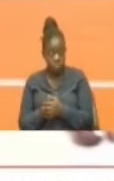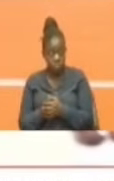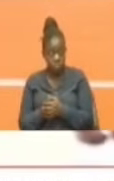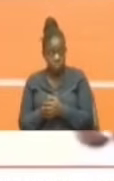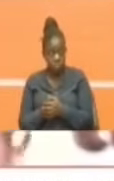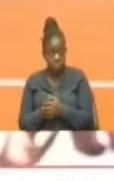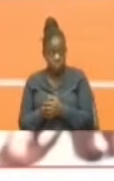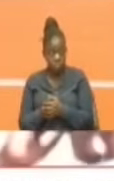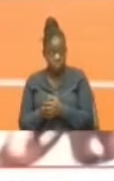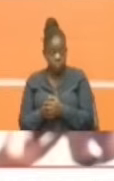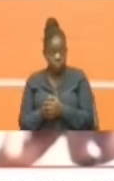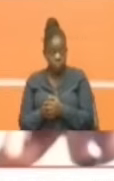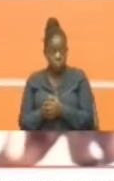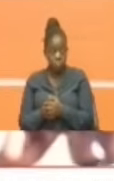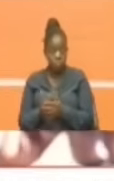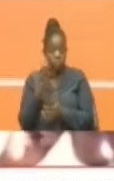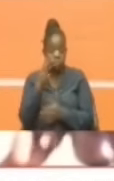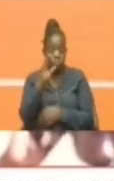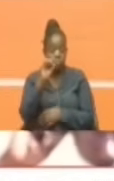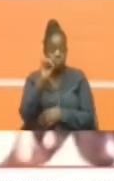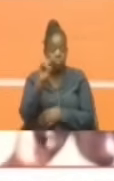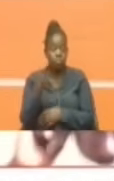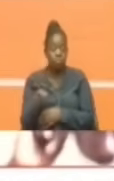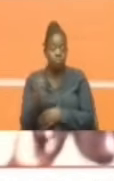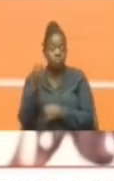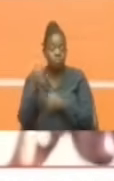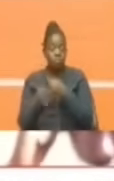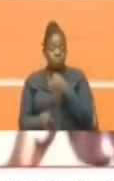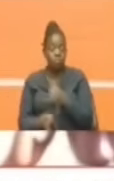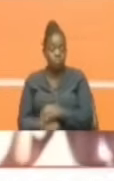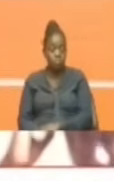nene mitwalo etaano egwewo.